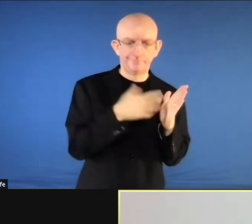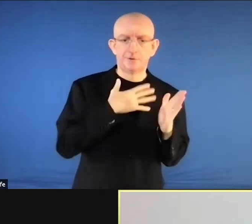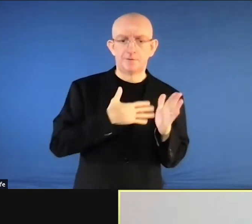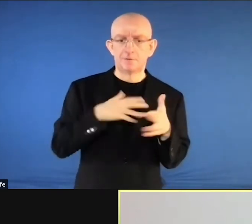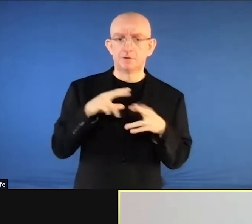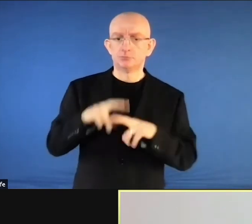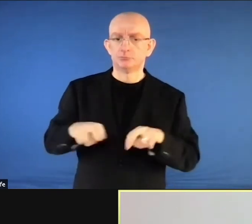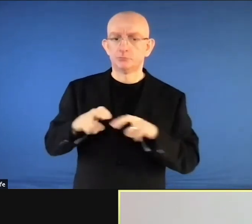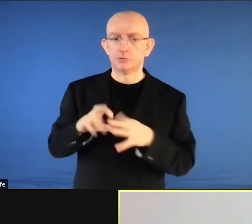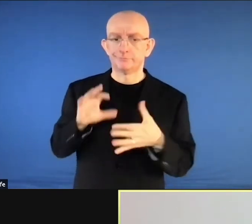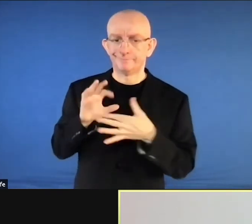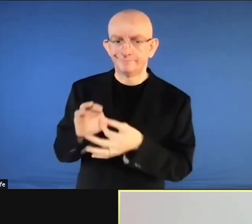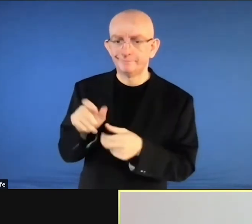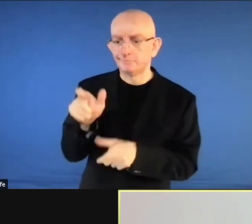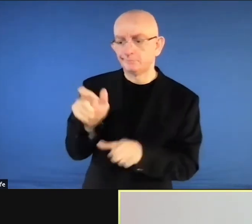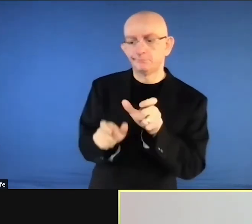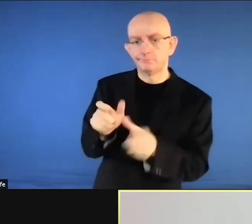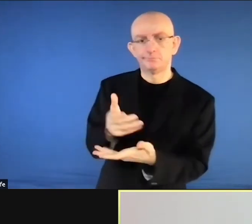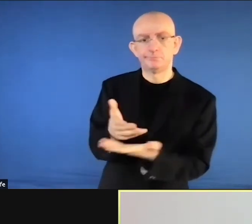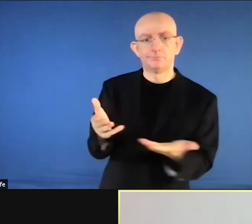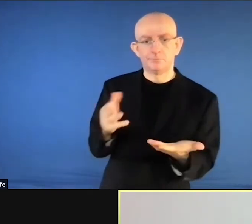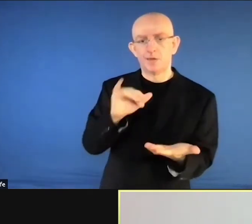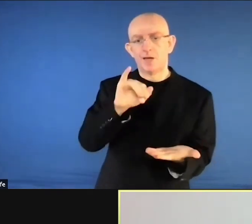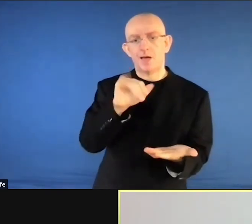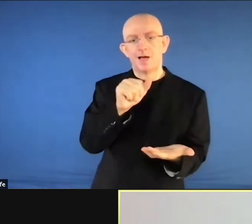important information regarding research,